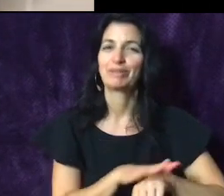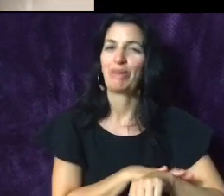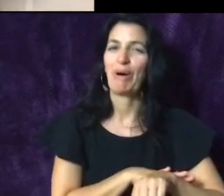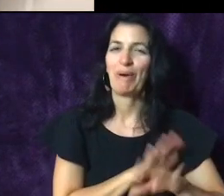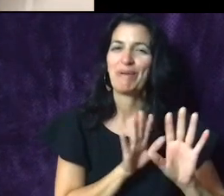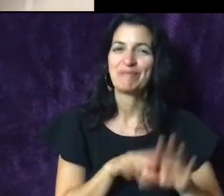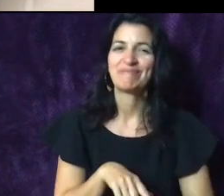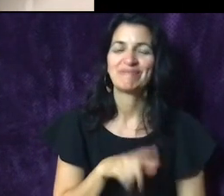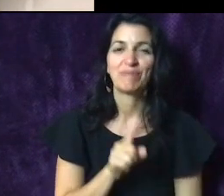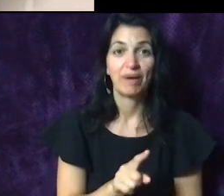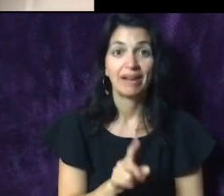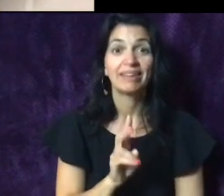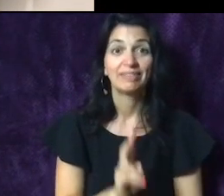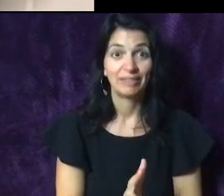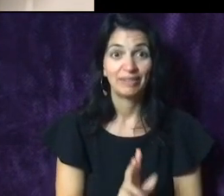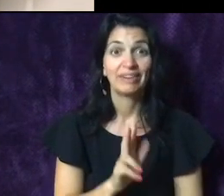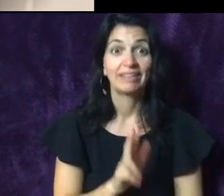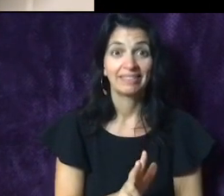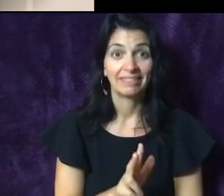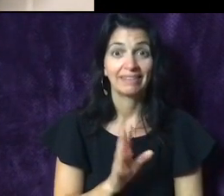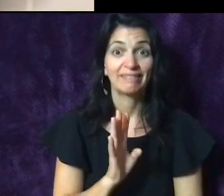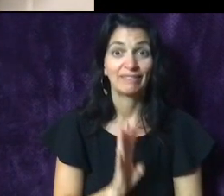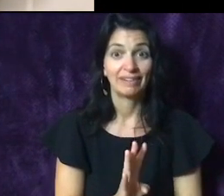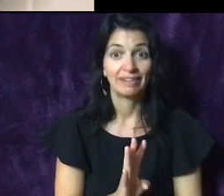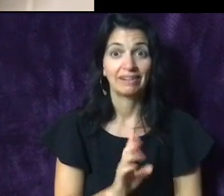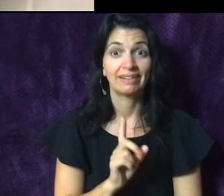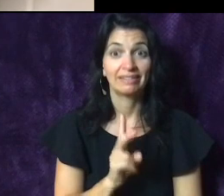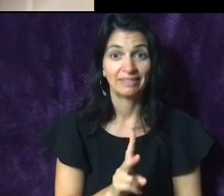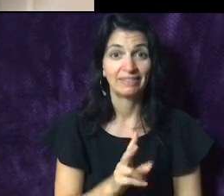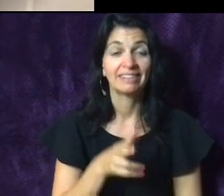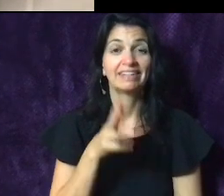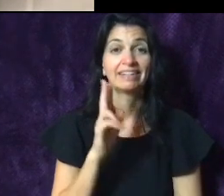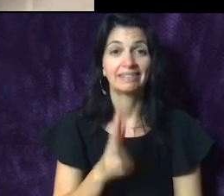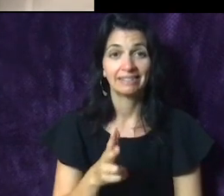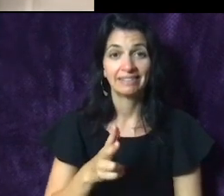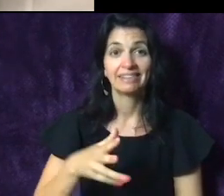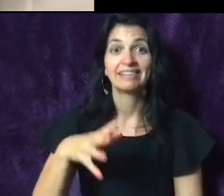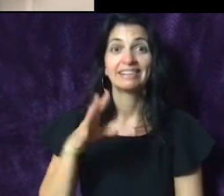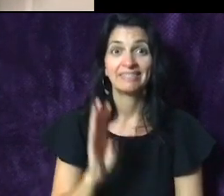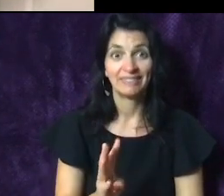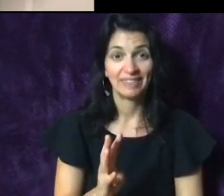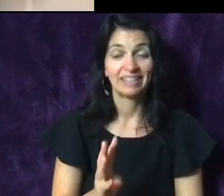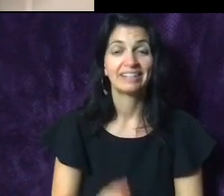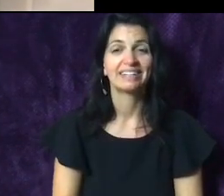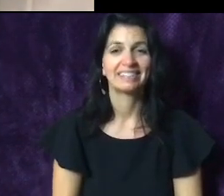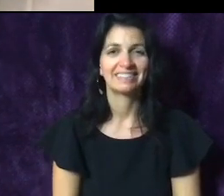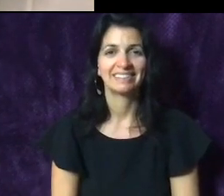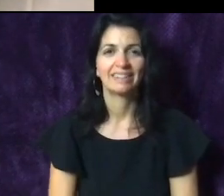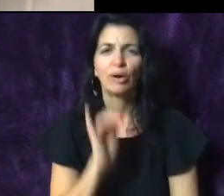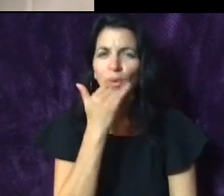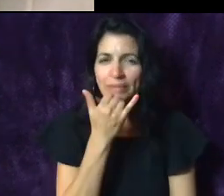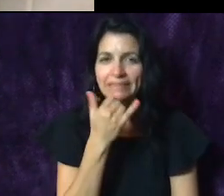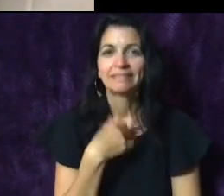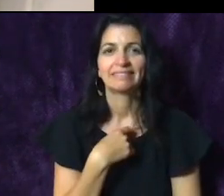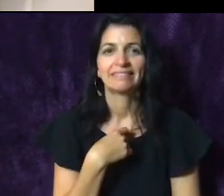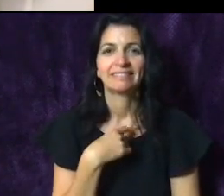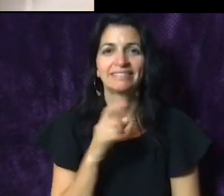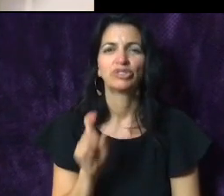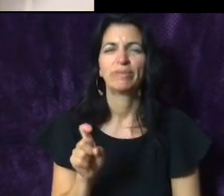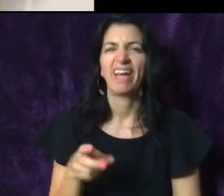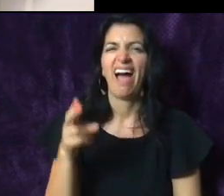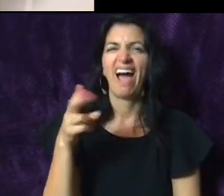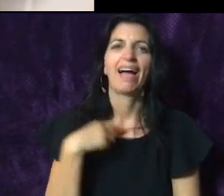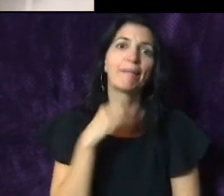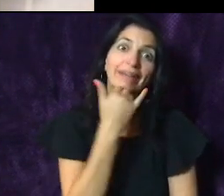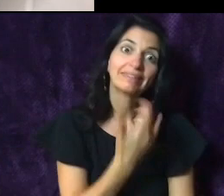again. 1, 2, 3, 4. 1, 2, 3. Oops, that